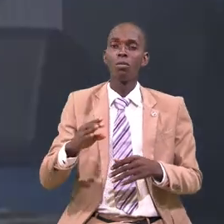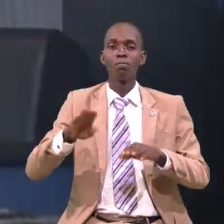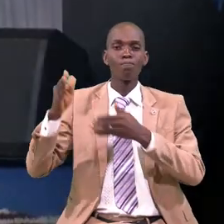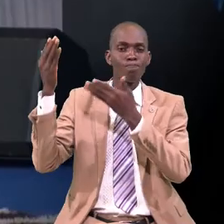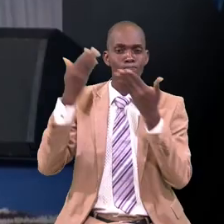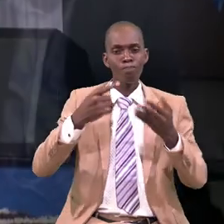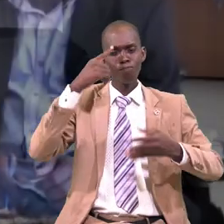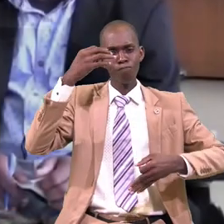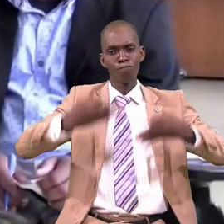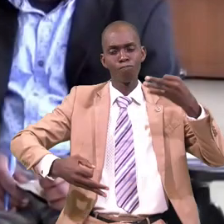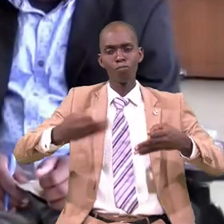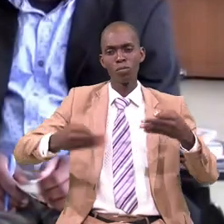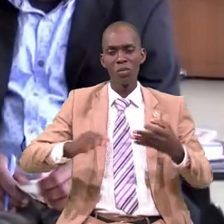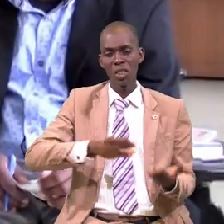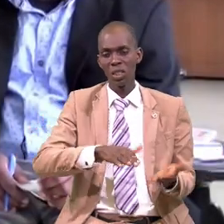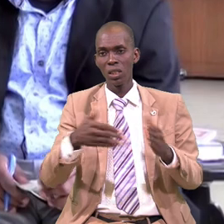of humanity.